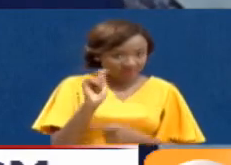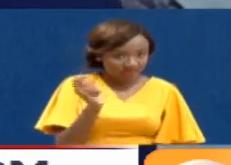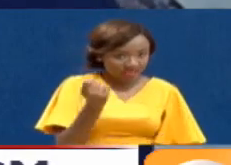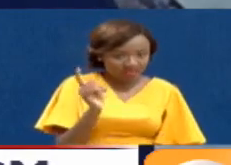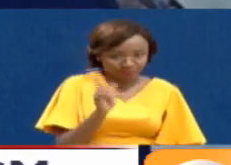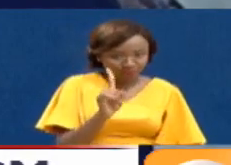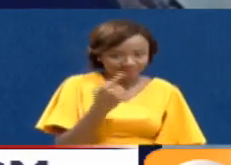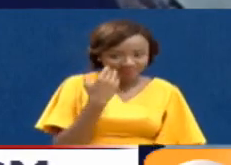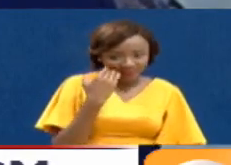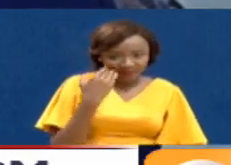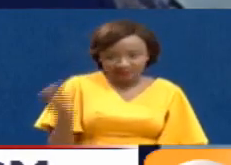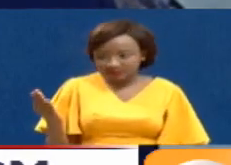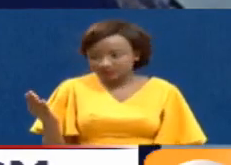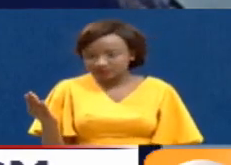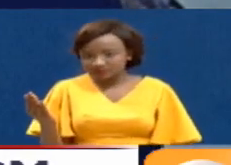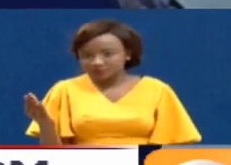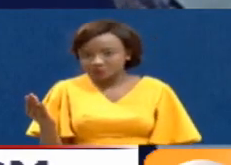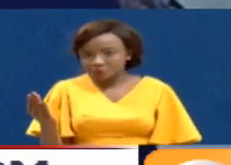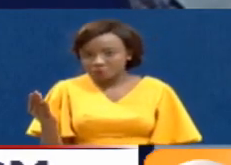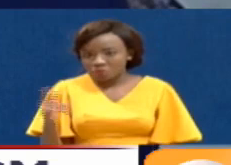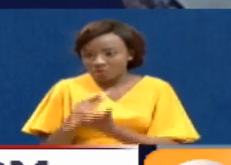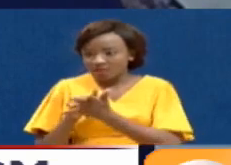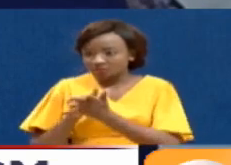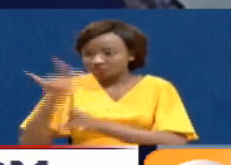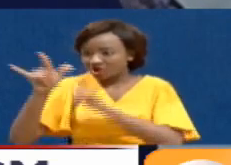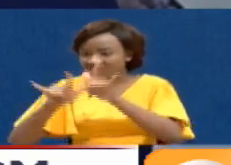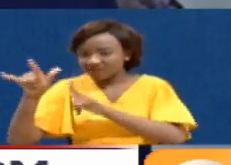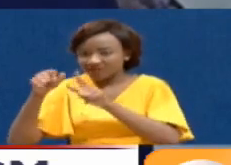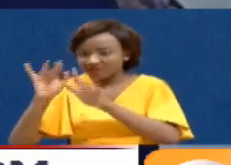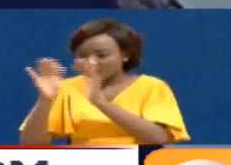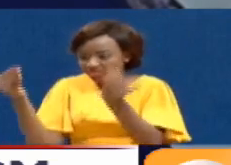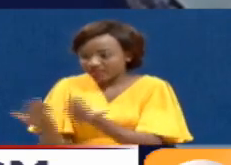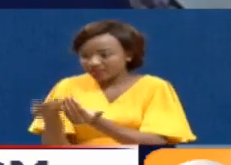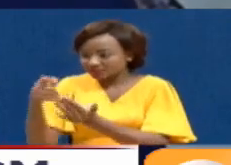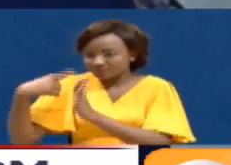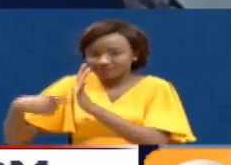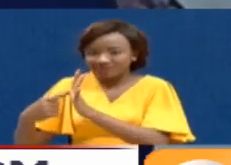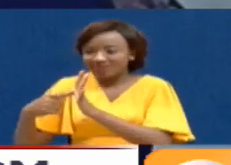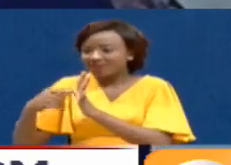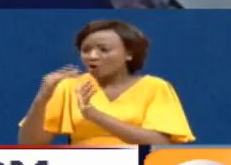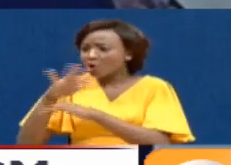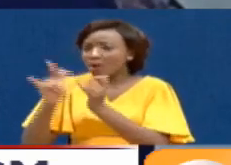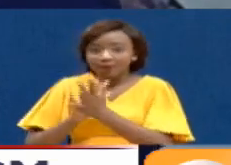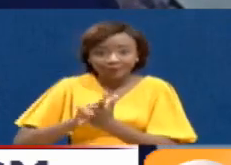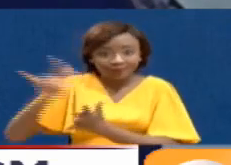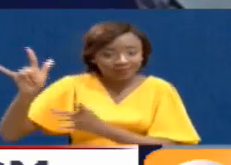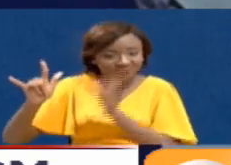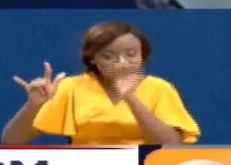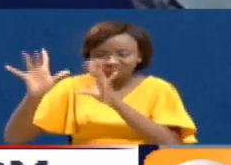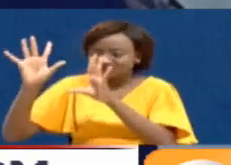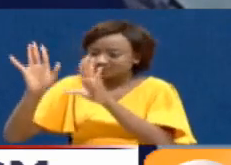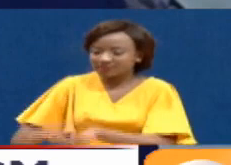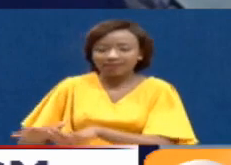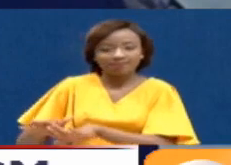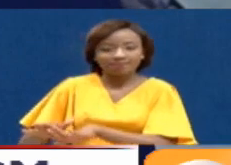look at what has happened to the air travel industry in the world, total collapse everywhere. I was seeing